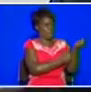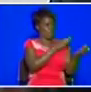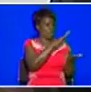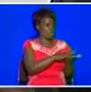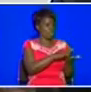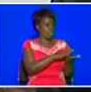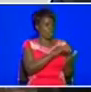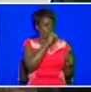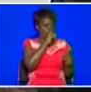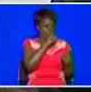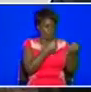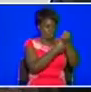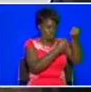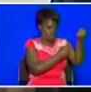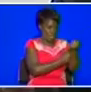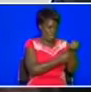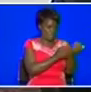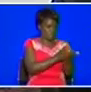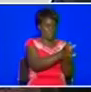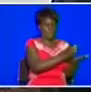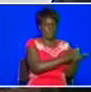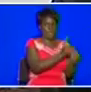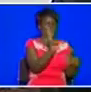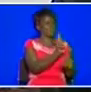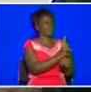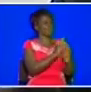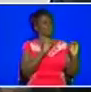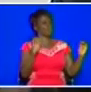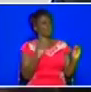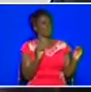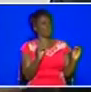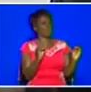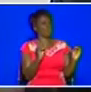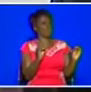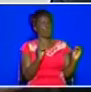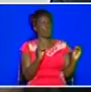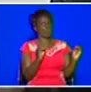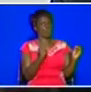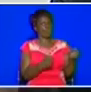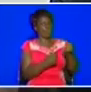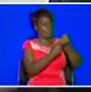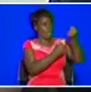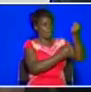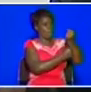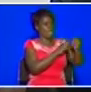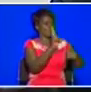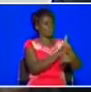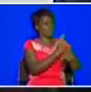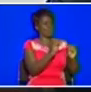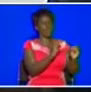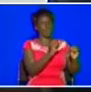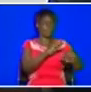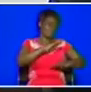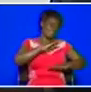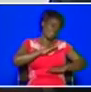get pledges from donors for grants. We don't absorb them. The amount of grant aid we do not absorb is enough